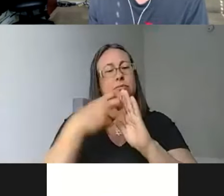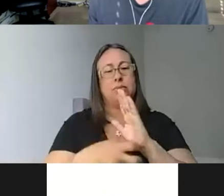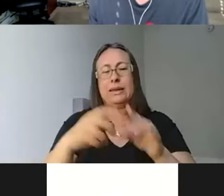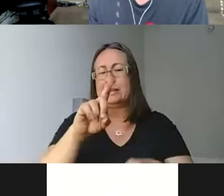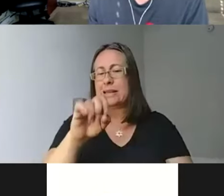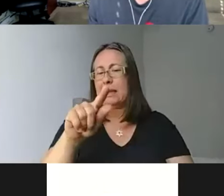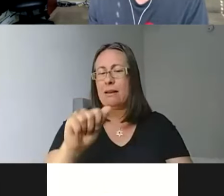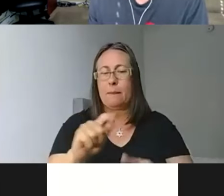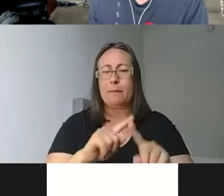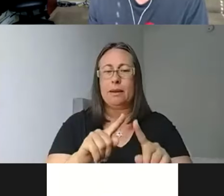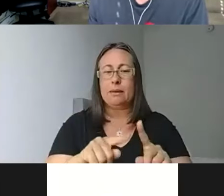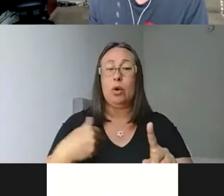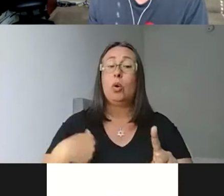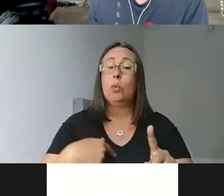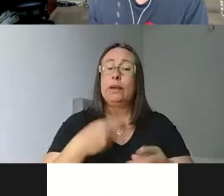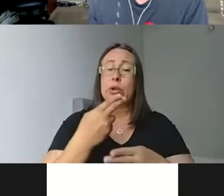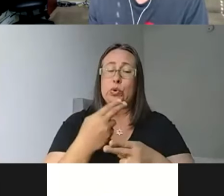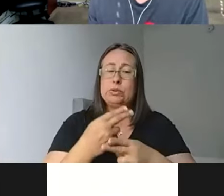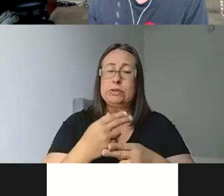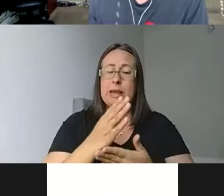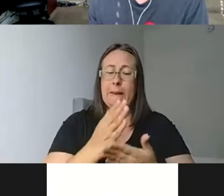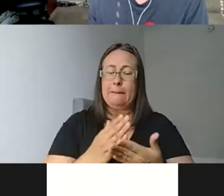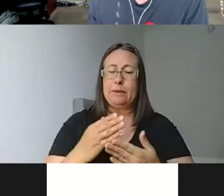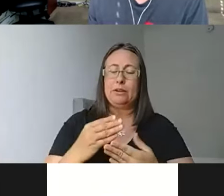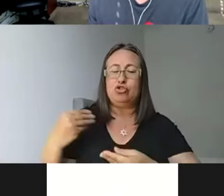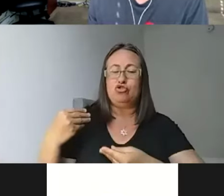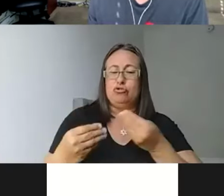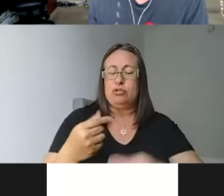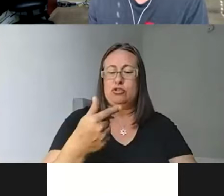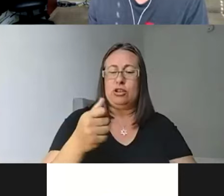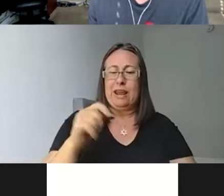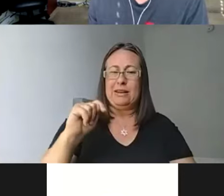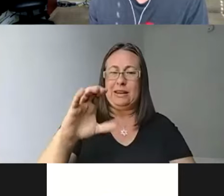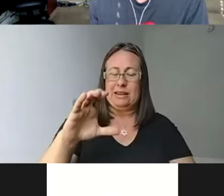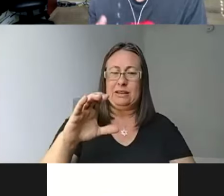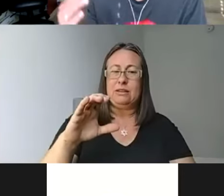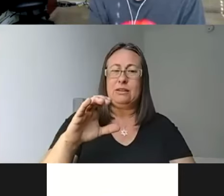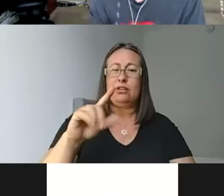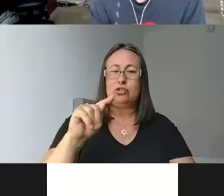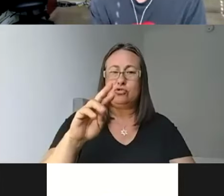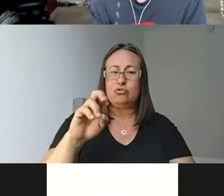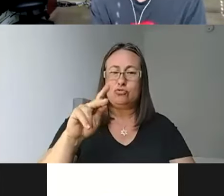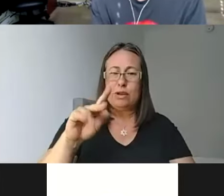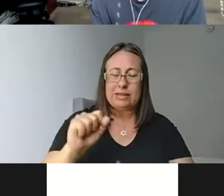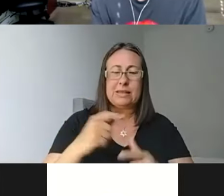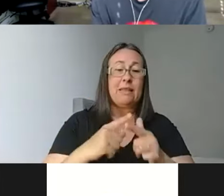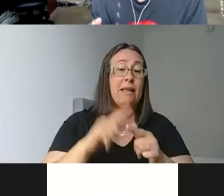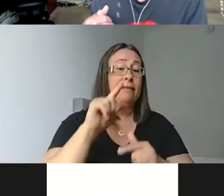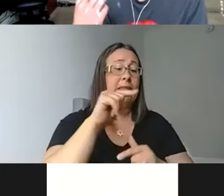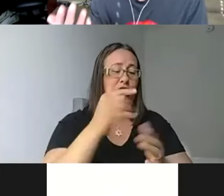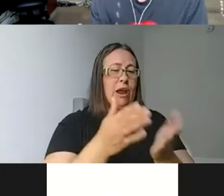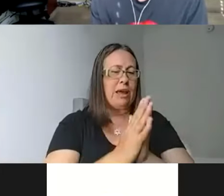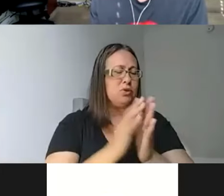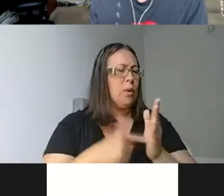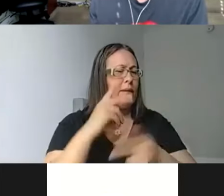this is just to say that we use some genetic tricks to label the ASCO1 positive progenitors and then later ask what kinds of cells they make. And